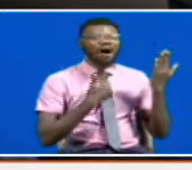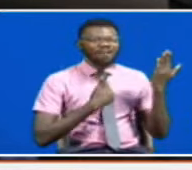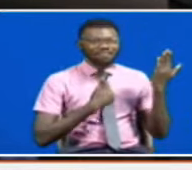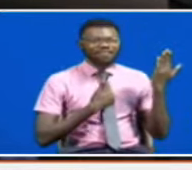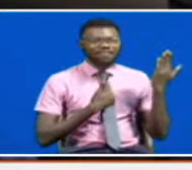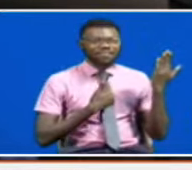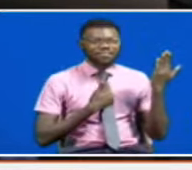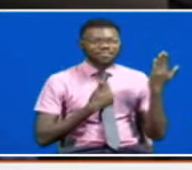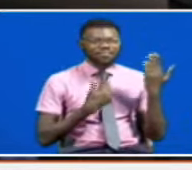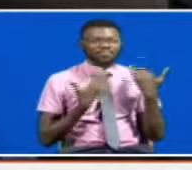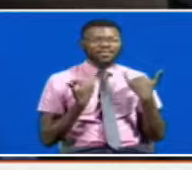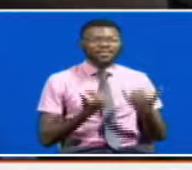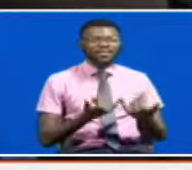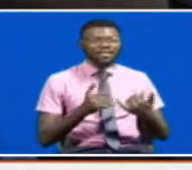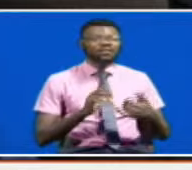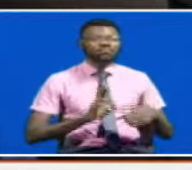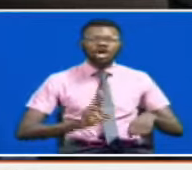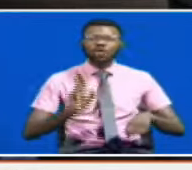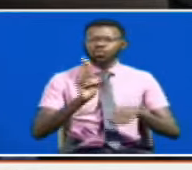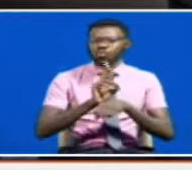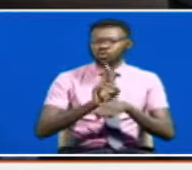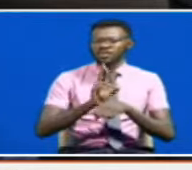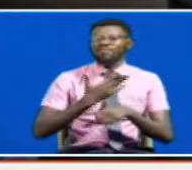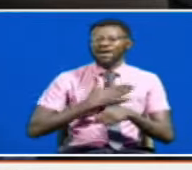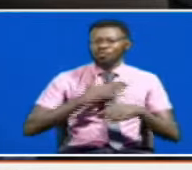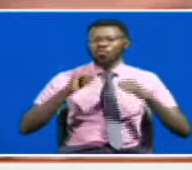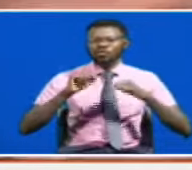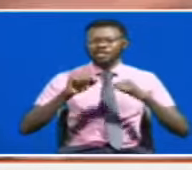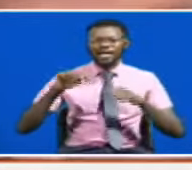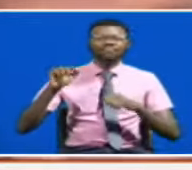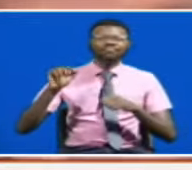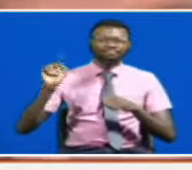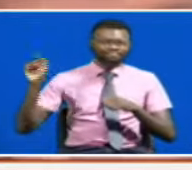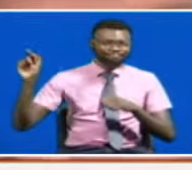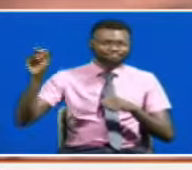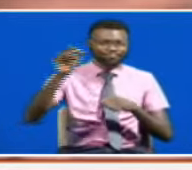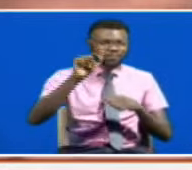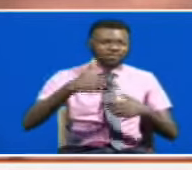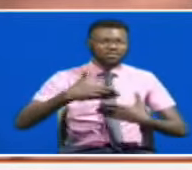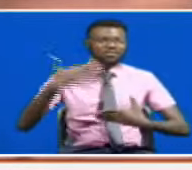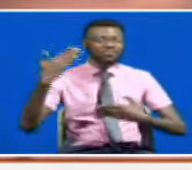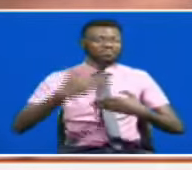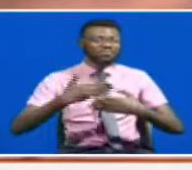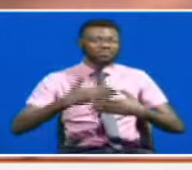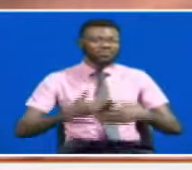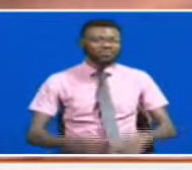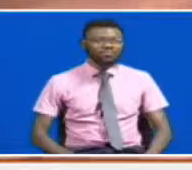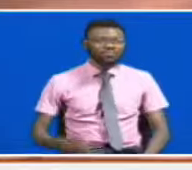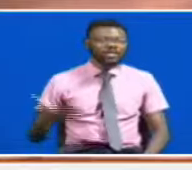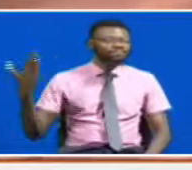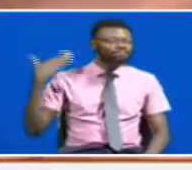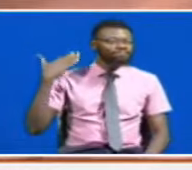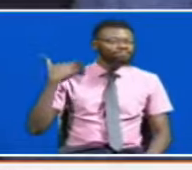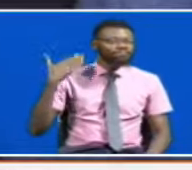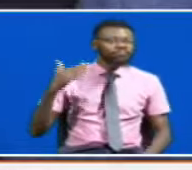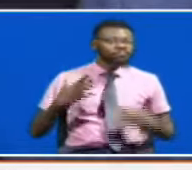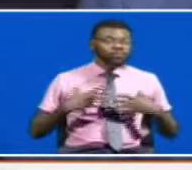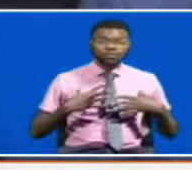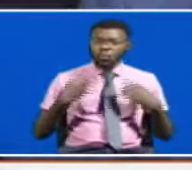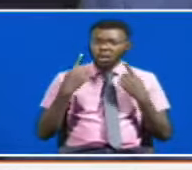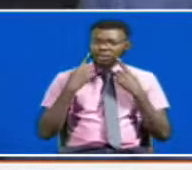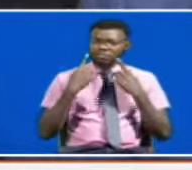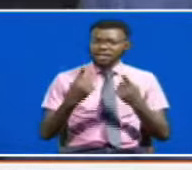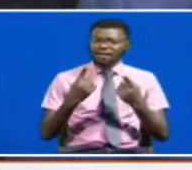is currently being used by officers at border points. In the past, the authority seized products such as emergency